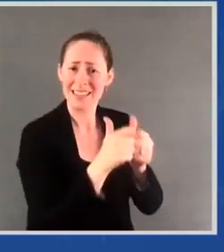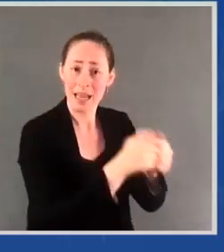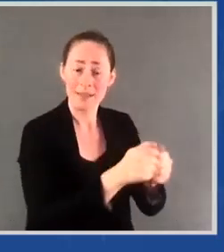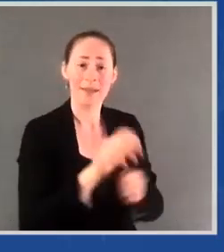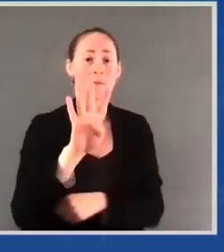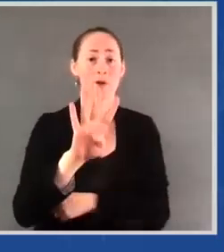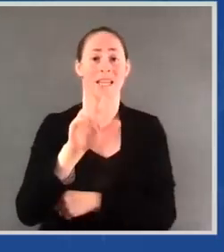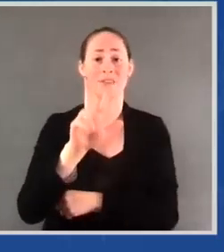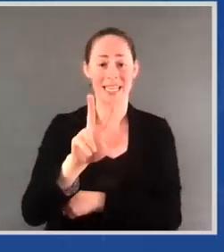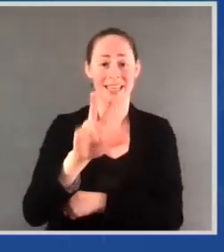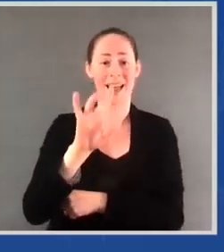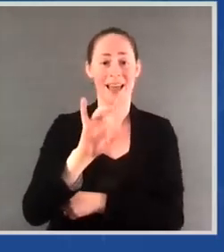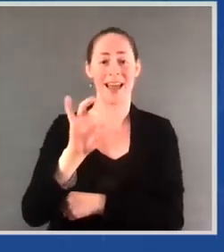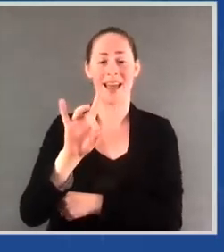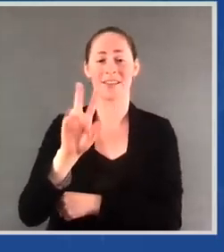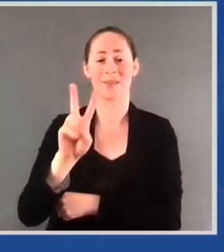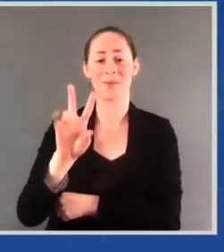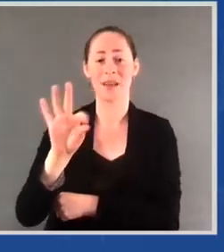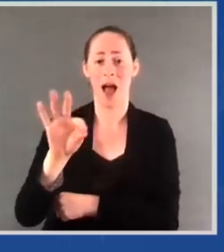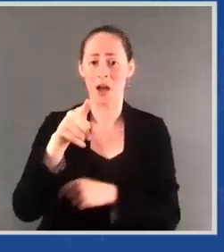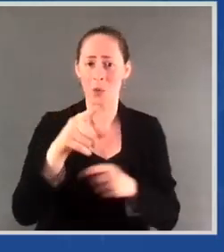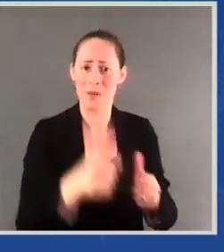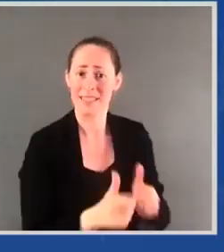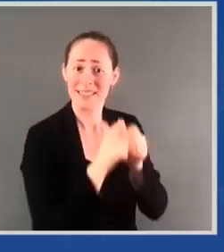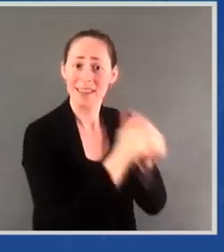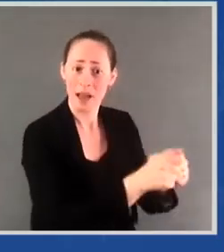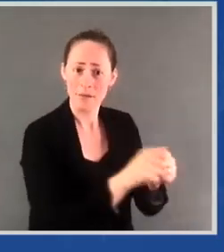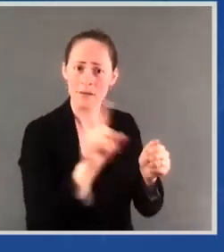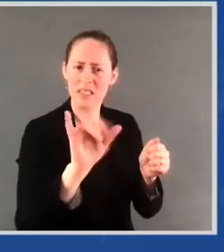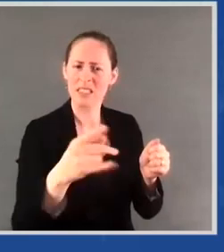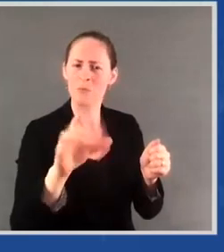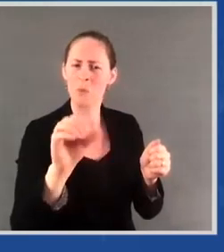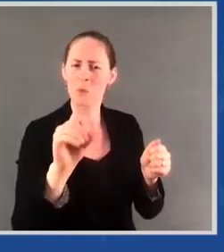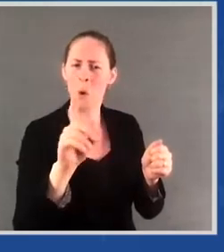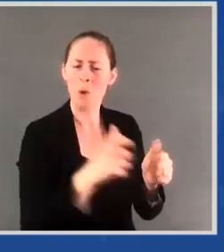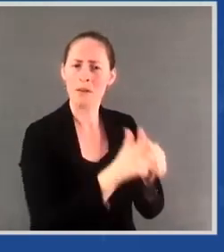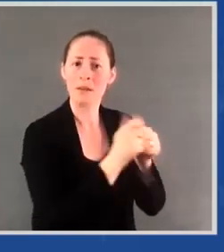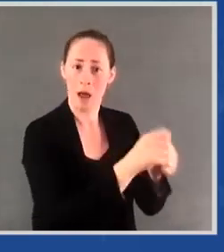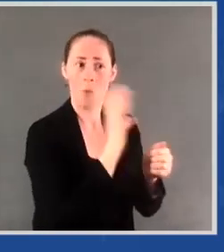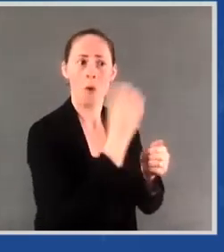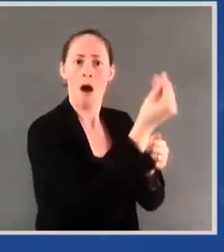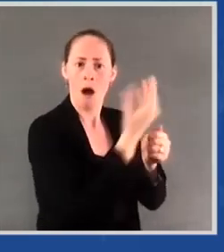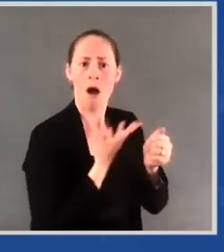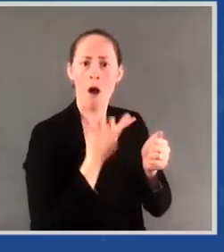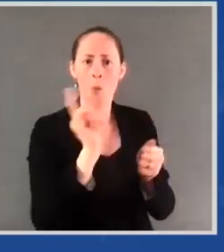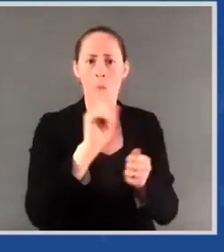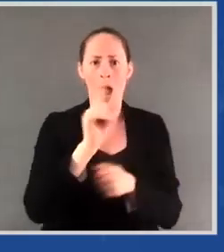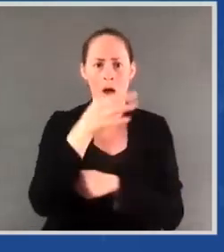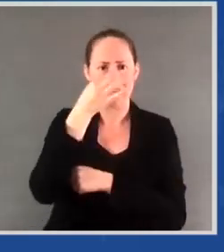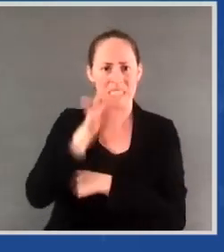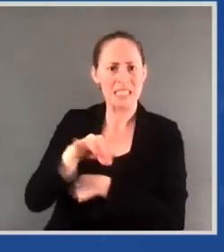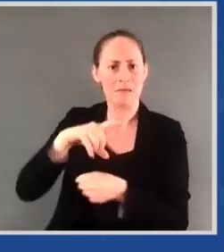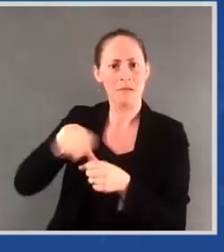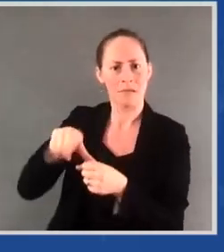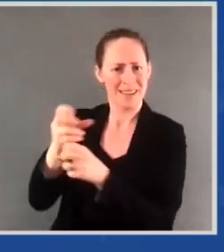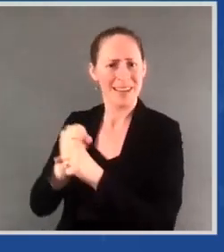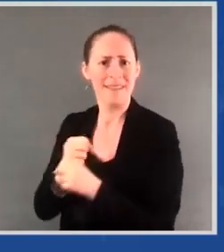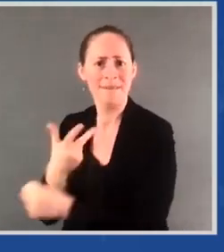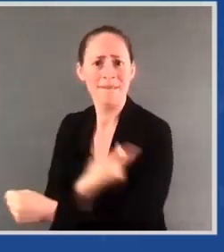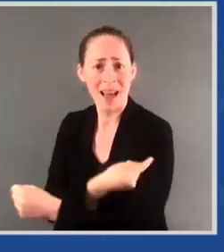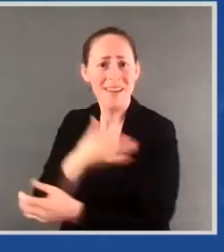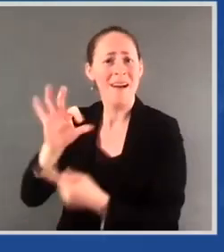438829 to find the sites where you can get vaccinated closest to you. Get your free Uber or Lyft